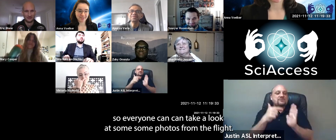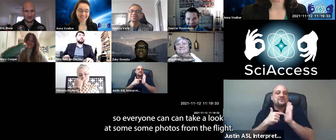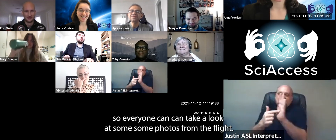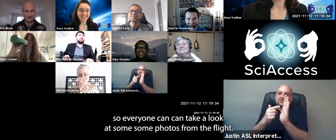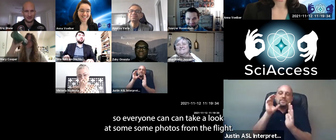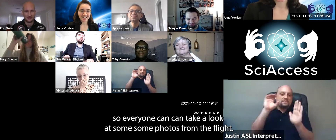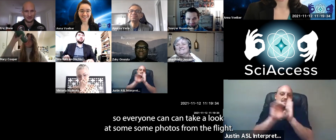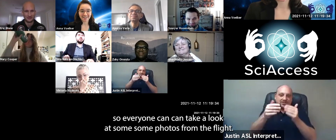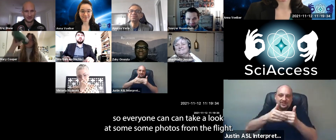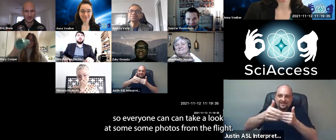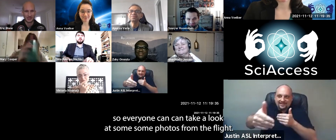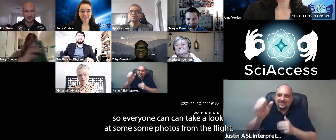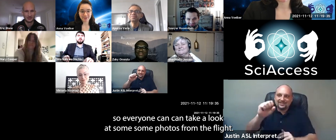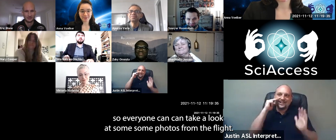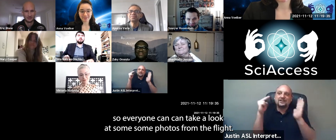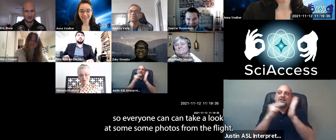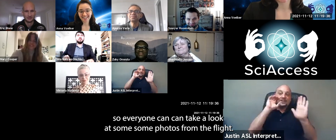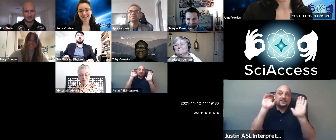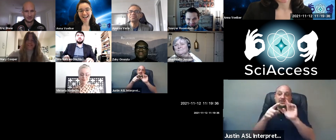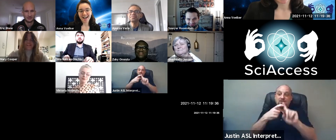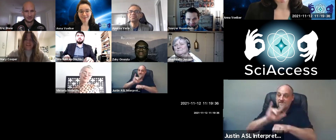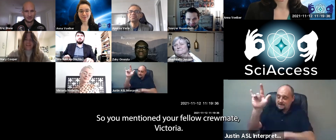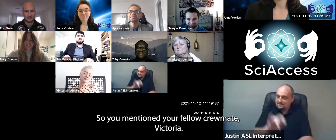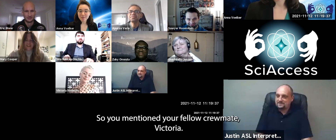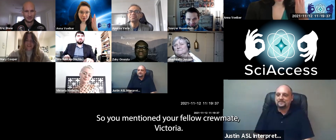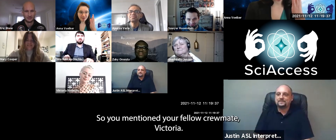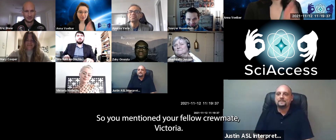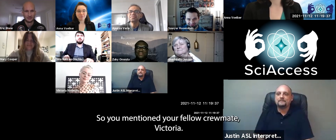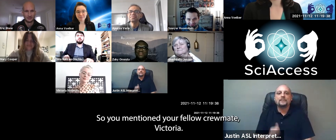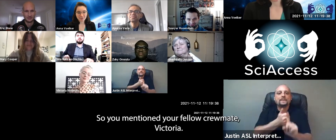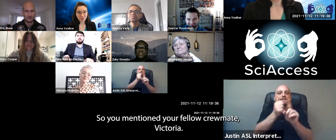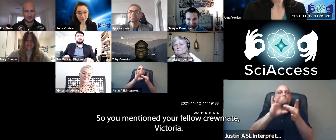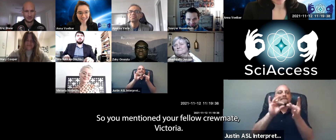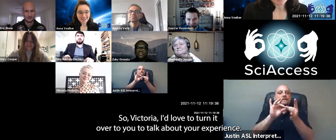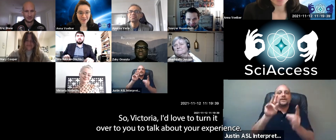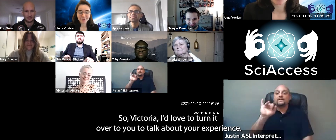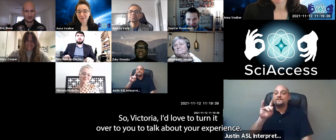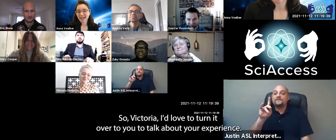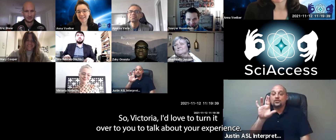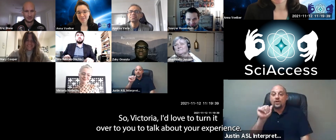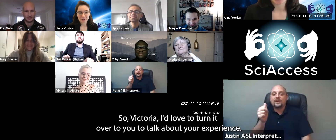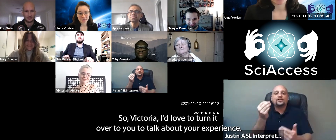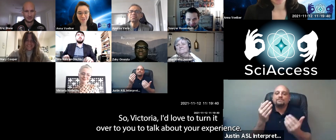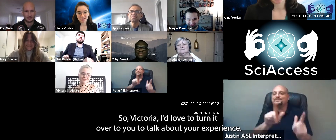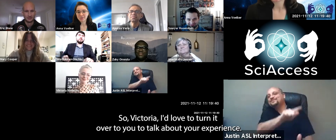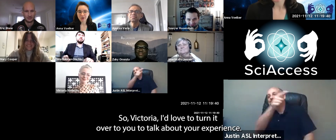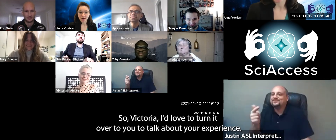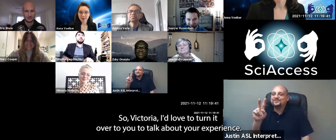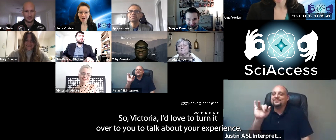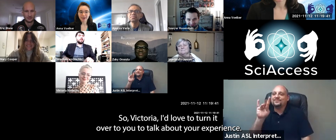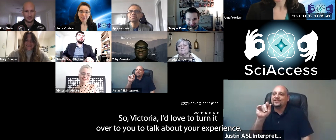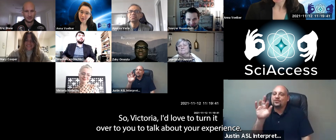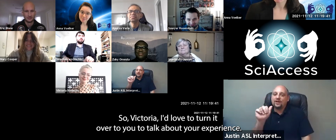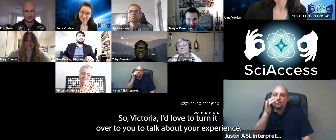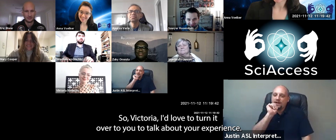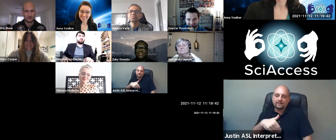bit so everyone can take a look at some photos from the flight. So you mentioned your fellow crewmate, Victoria. So Victoria, I'd love to turn it over to you to talk